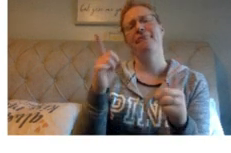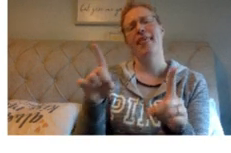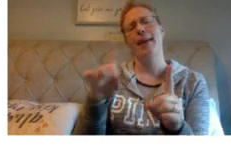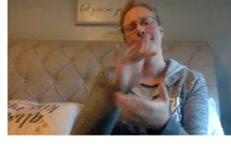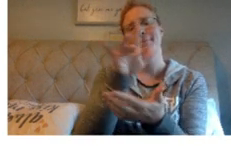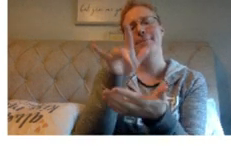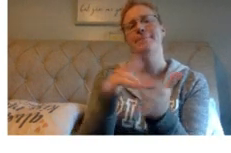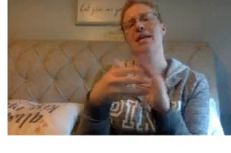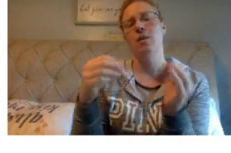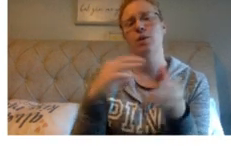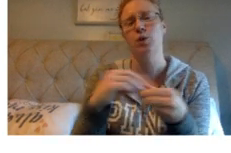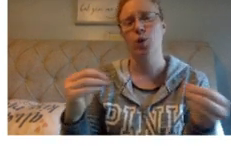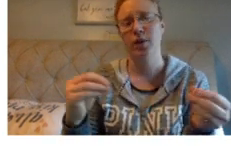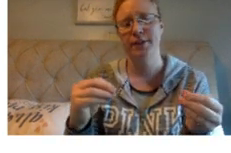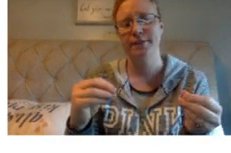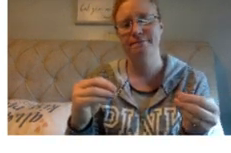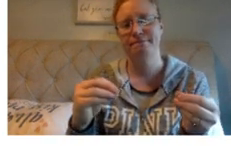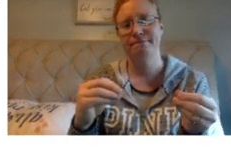the middle of the story.